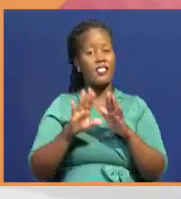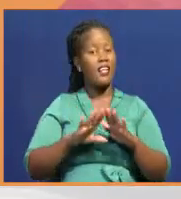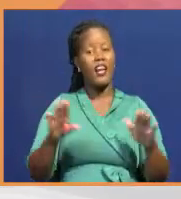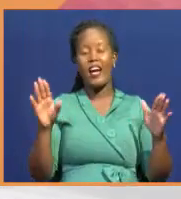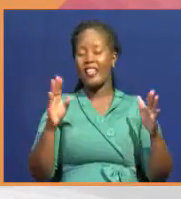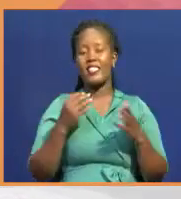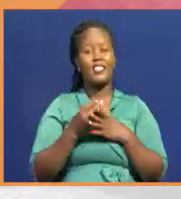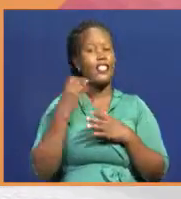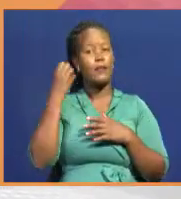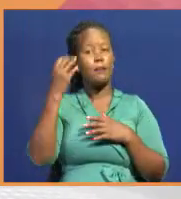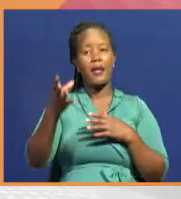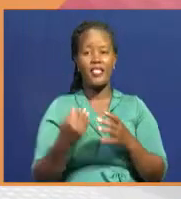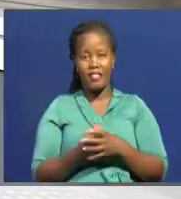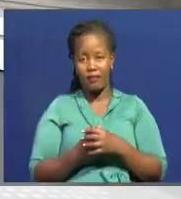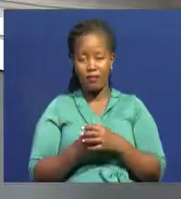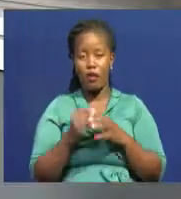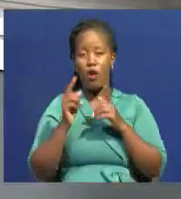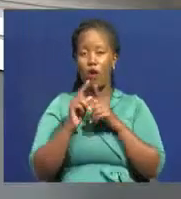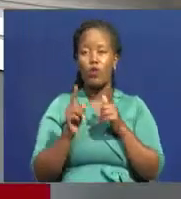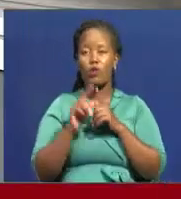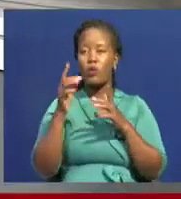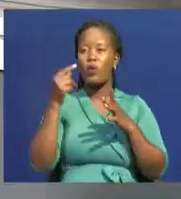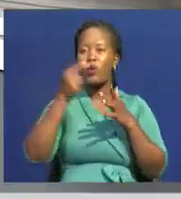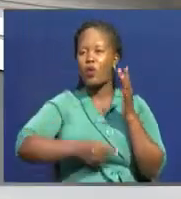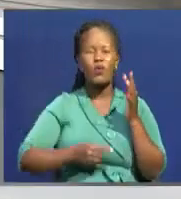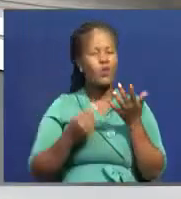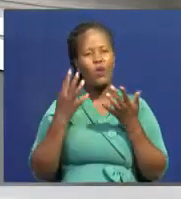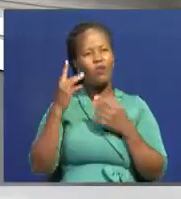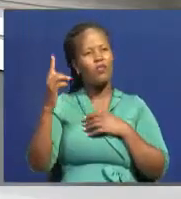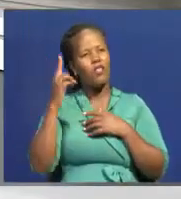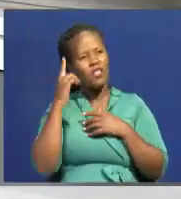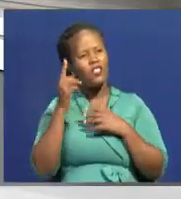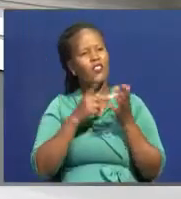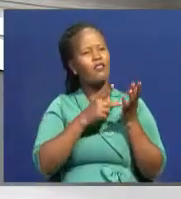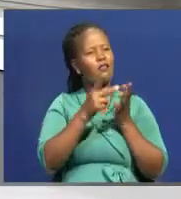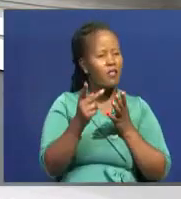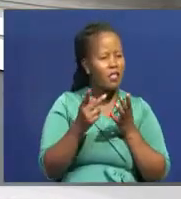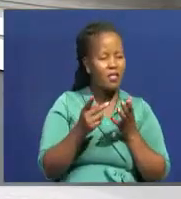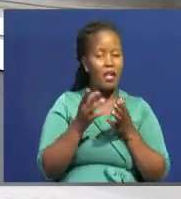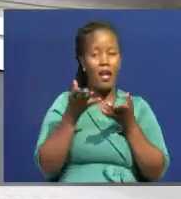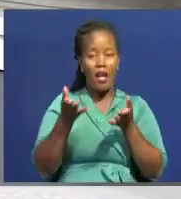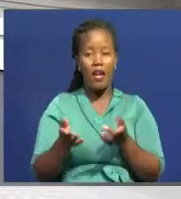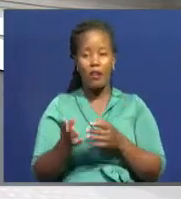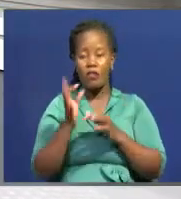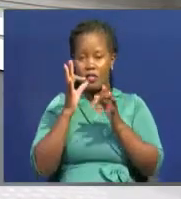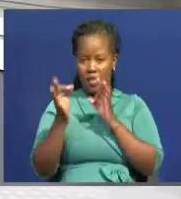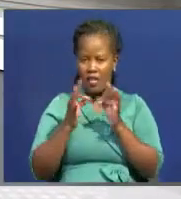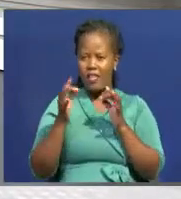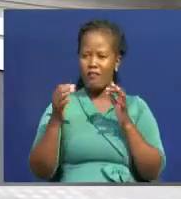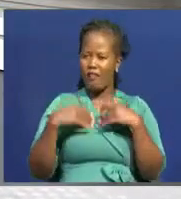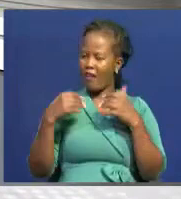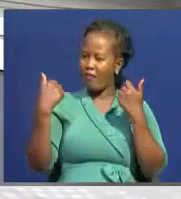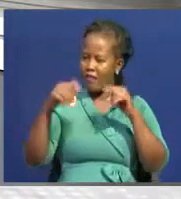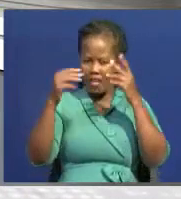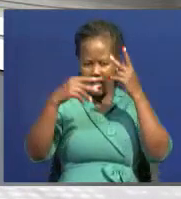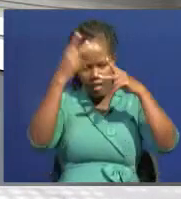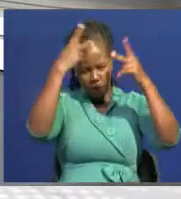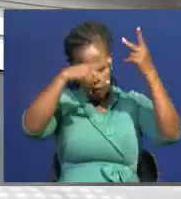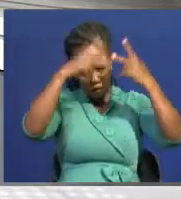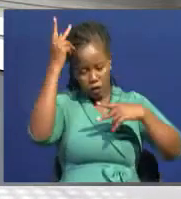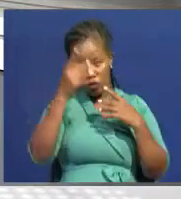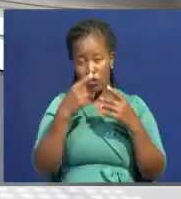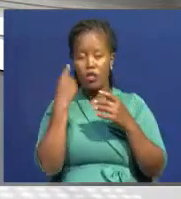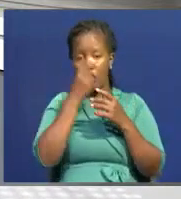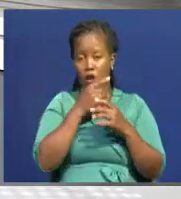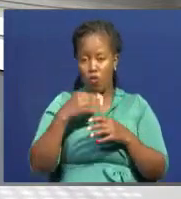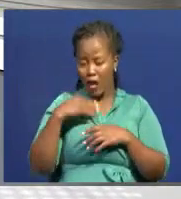high. The cost of brokerage is also high, the legal fees and everything. Now, if we factor in a professional who has been at the University of Nairobi